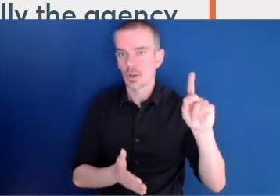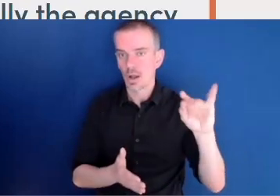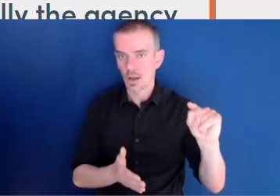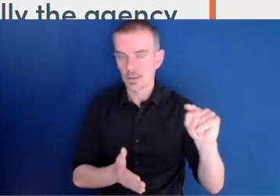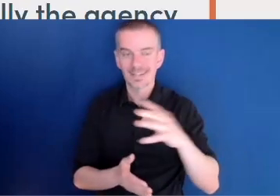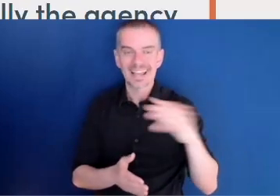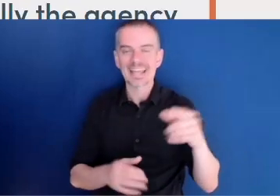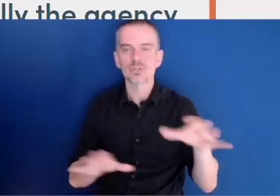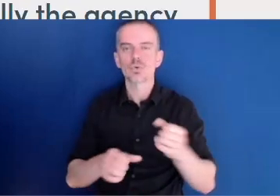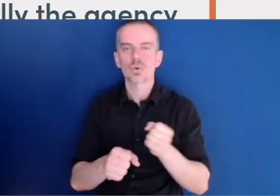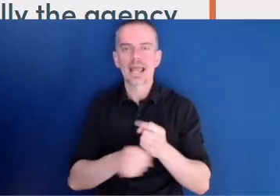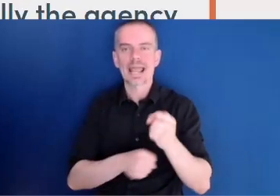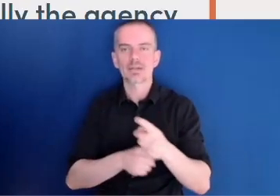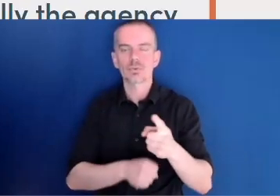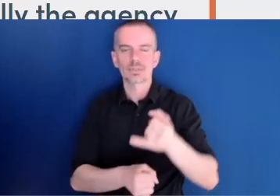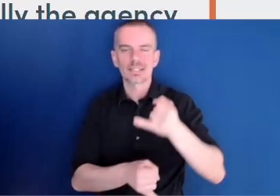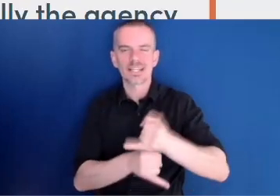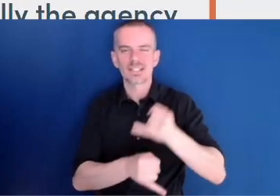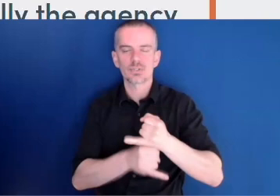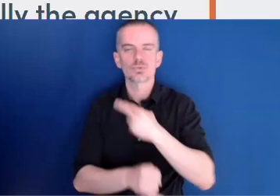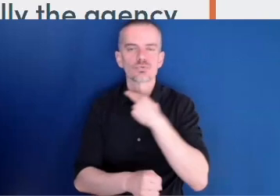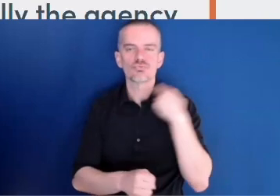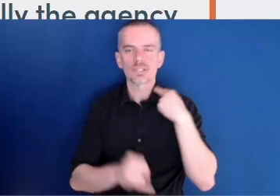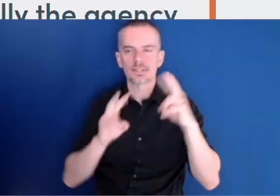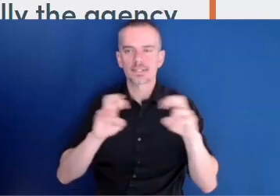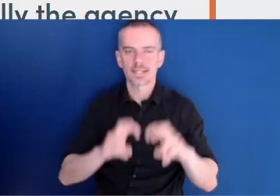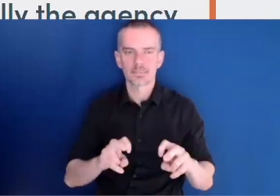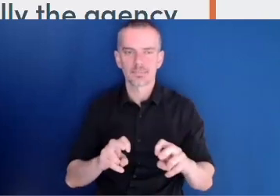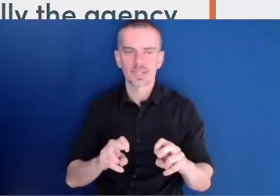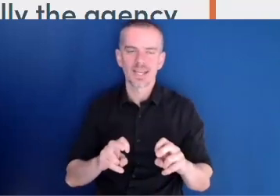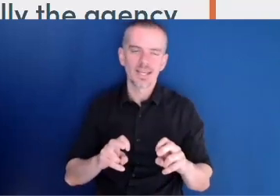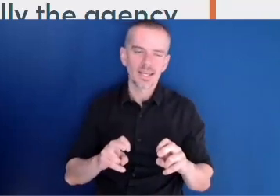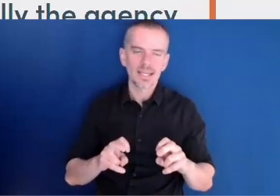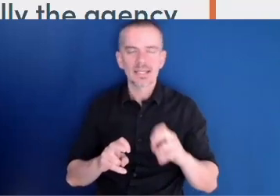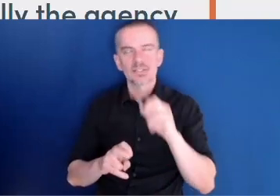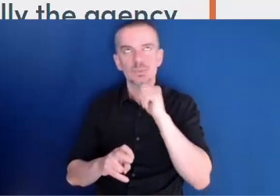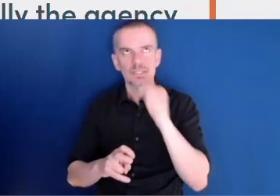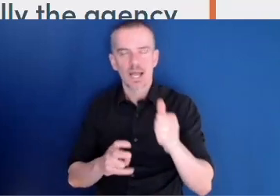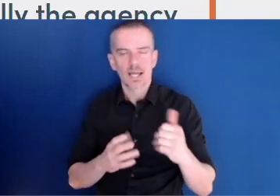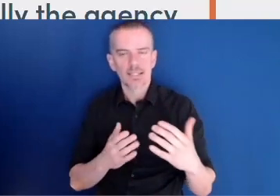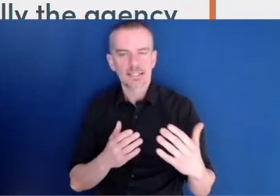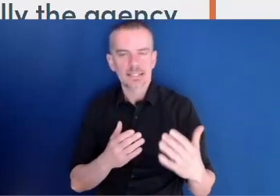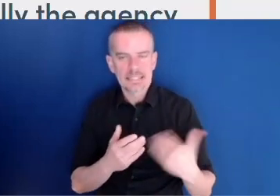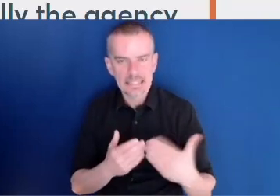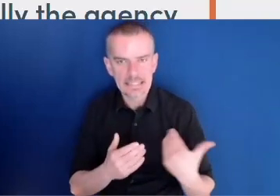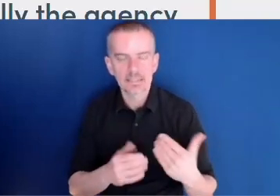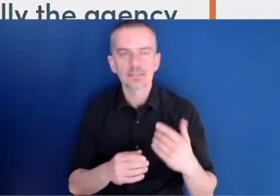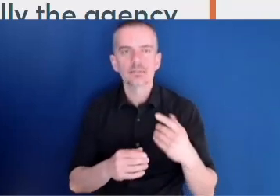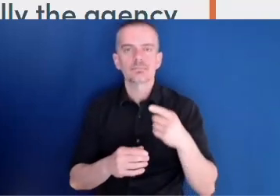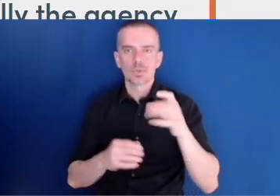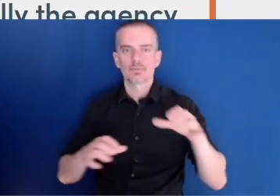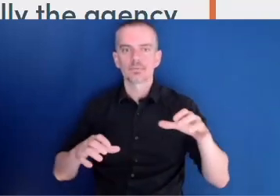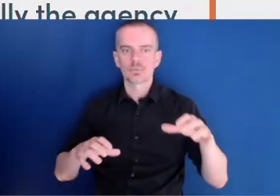annual institutional risk assessment. So it's not exactly the easiest thing, right? You do need to perform this